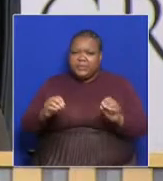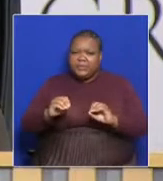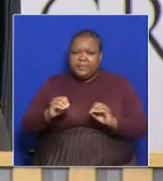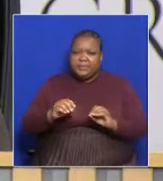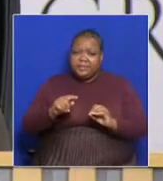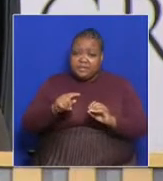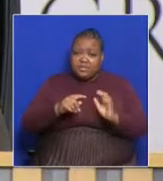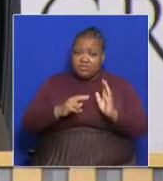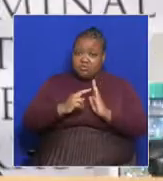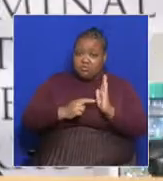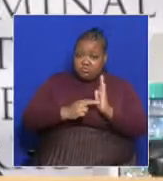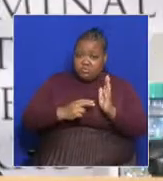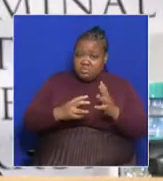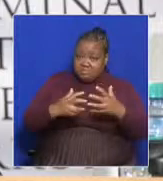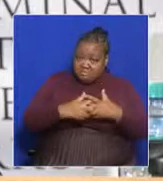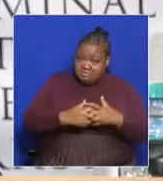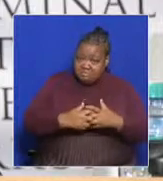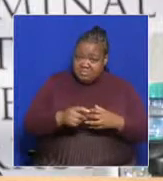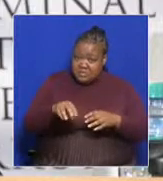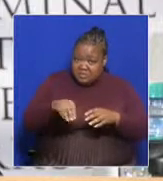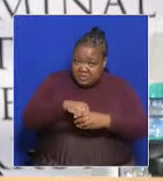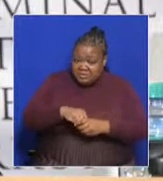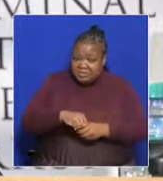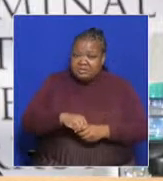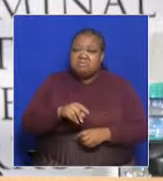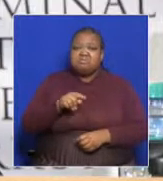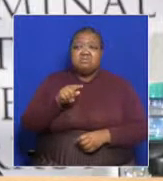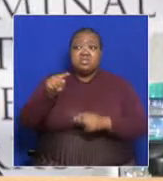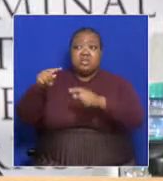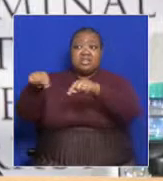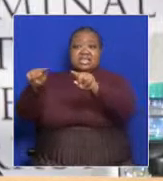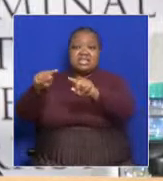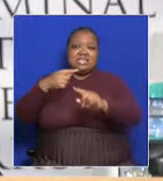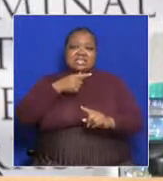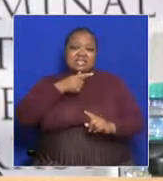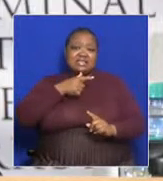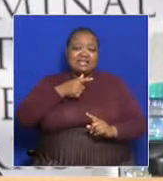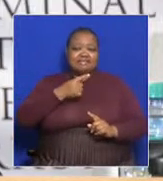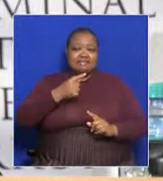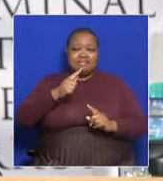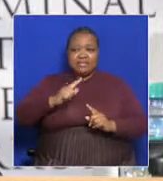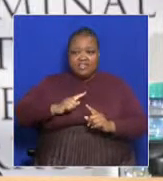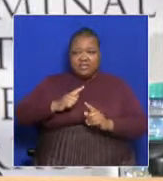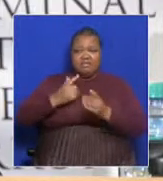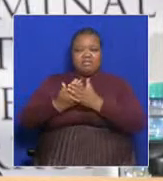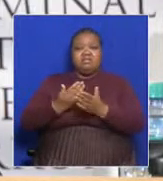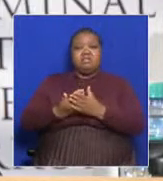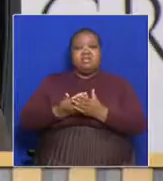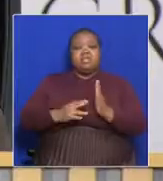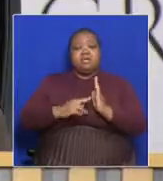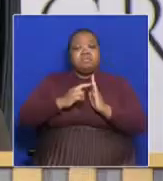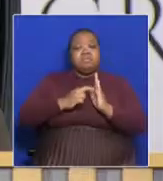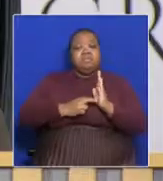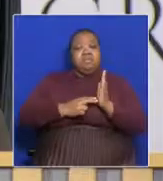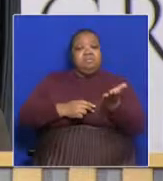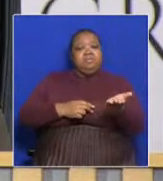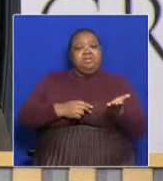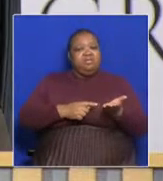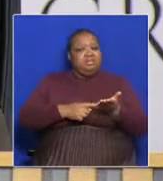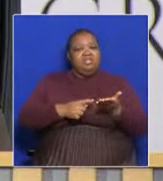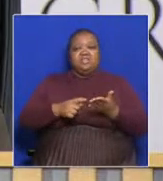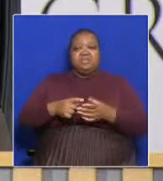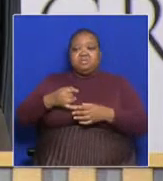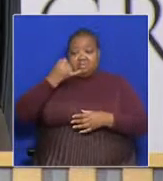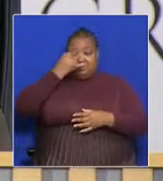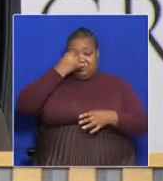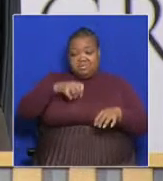are part of it. So they can tell you in the face of this prescription that they will not take your seizures. Is that what you want these